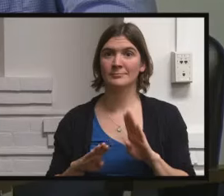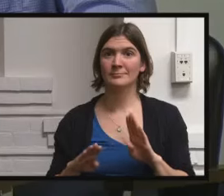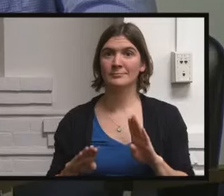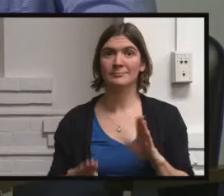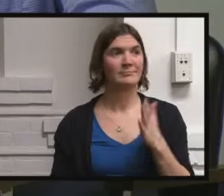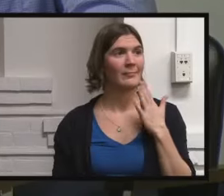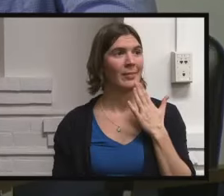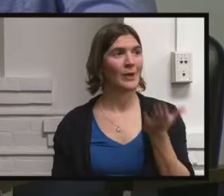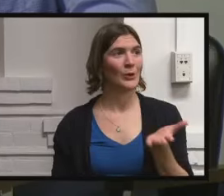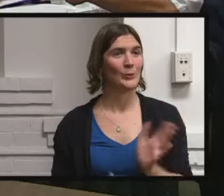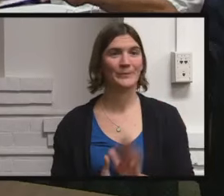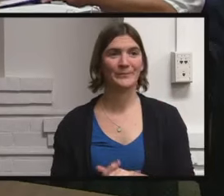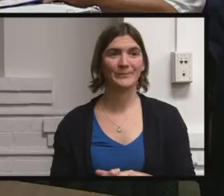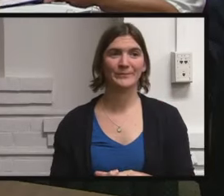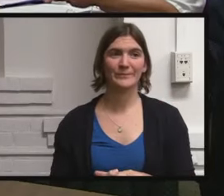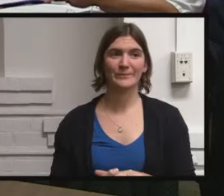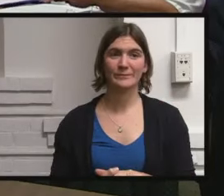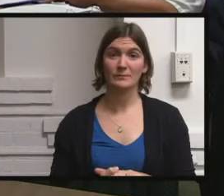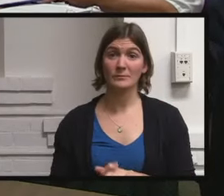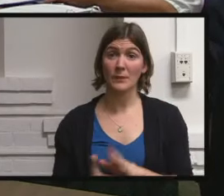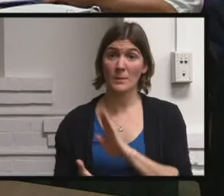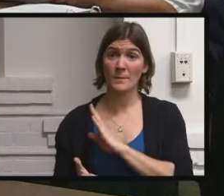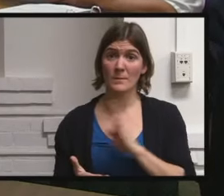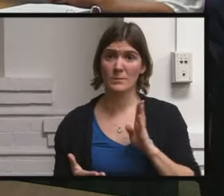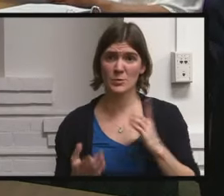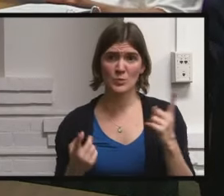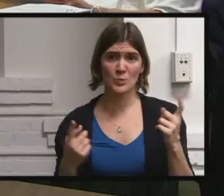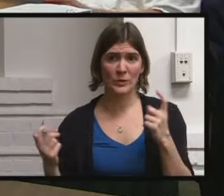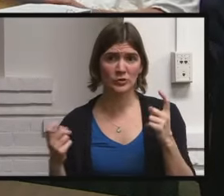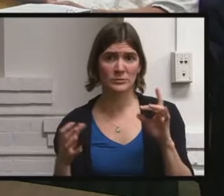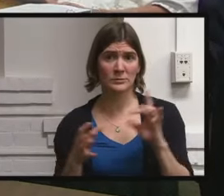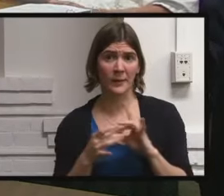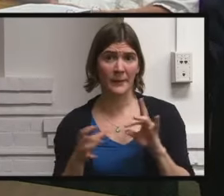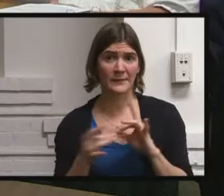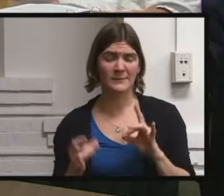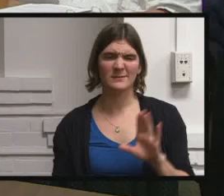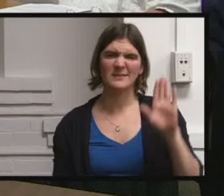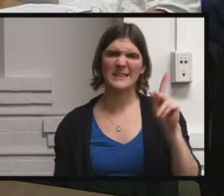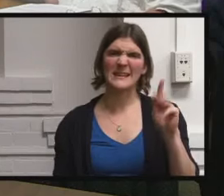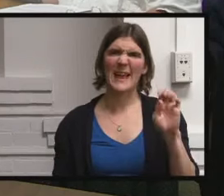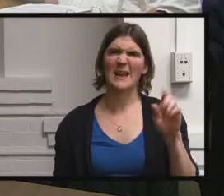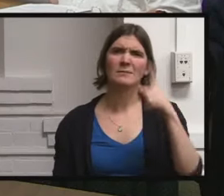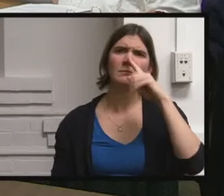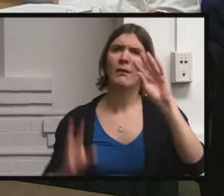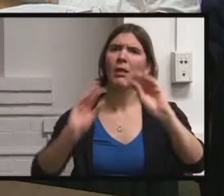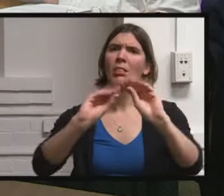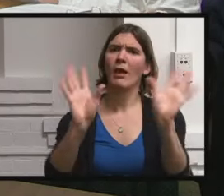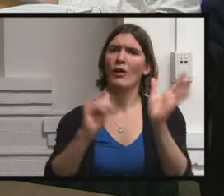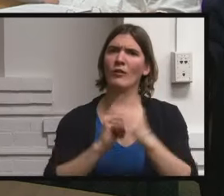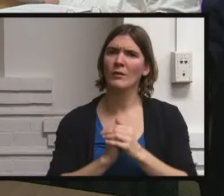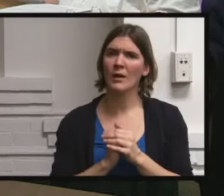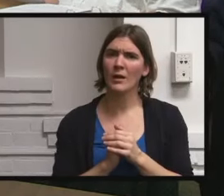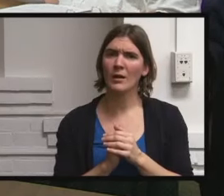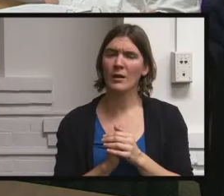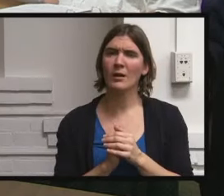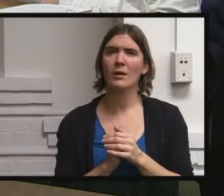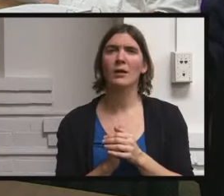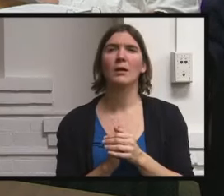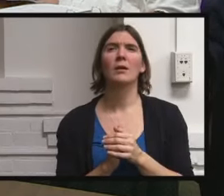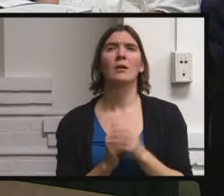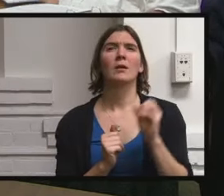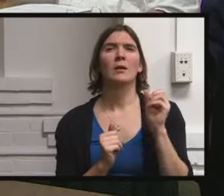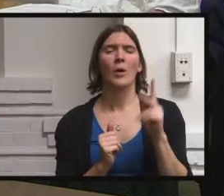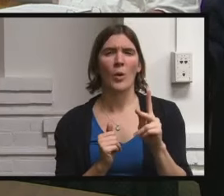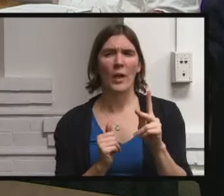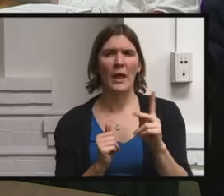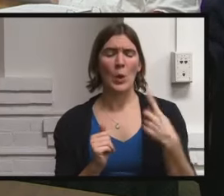Thank you. Anybody on the board have any questions about this? Can I just ask a clarifying question? The reason we